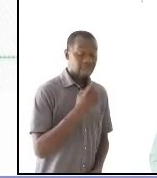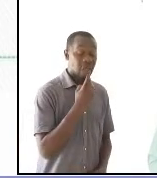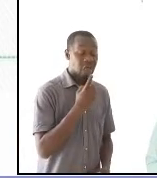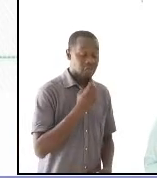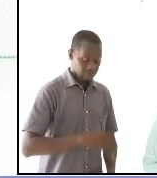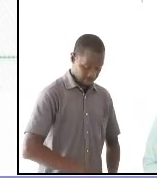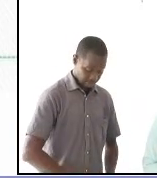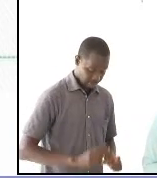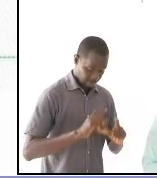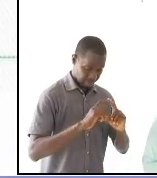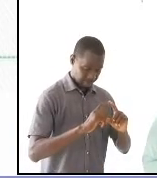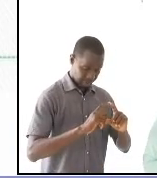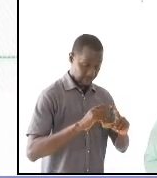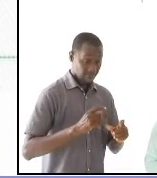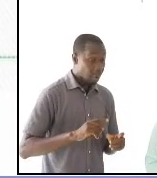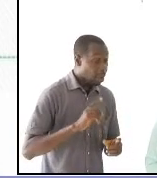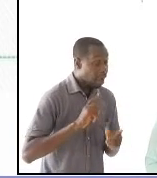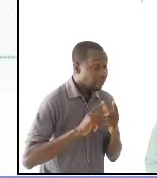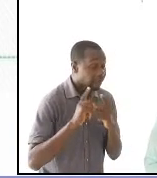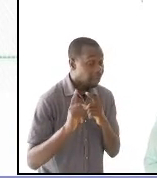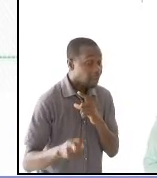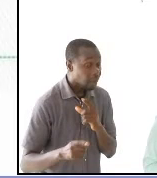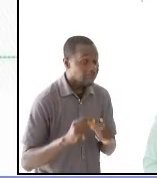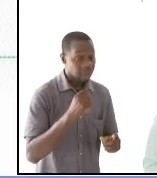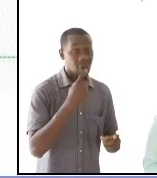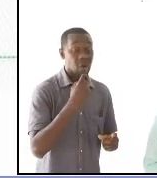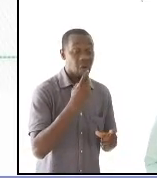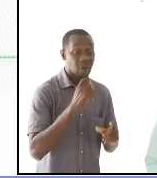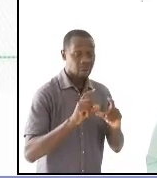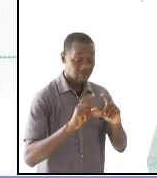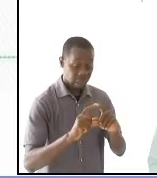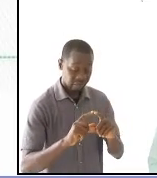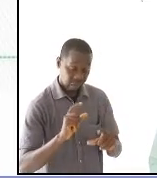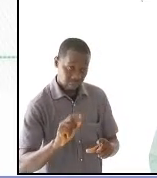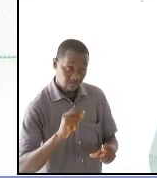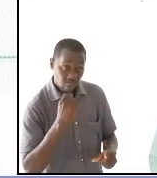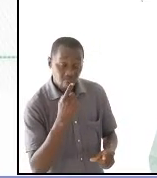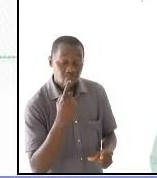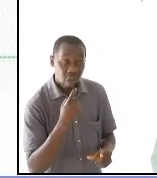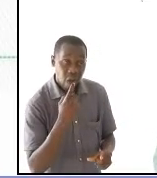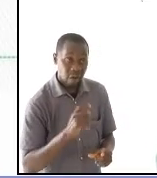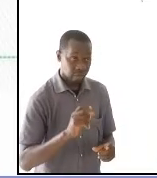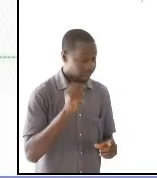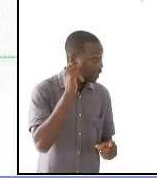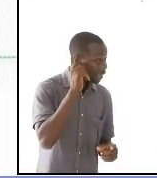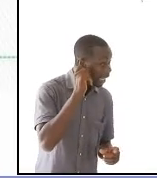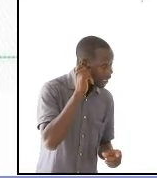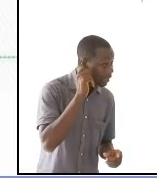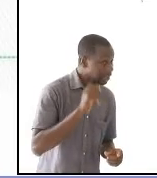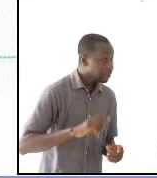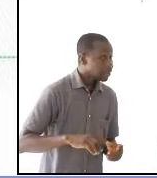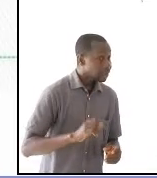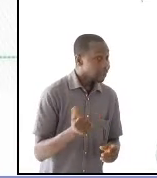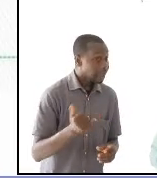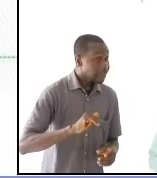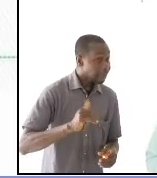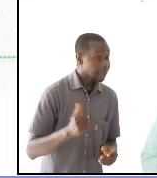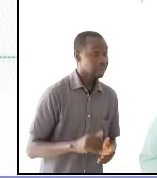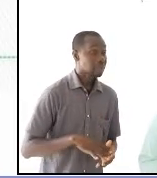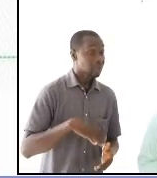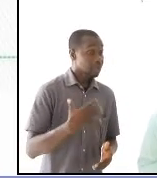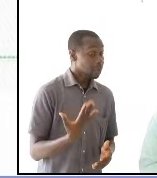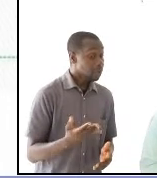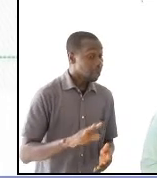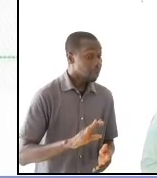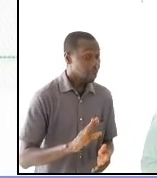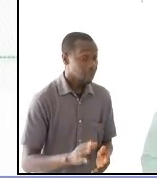is the monthly flow of unfertilized egg with blood, and which